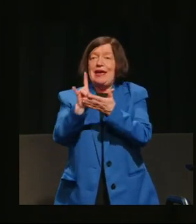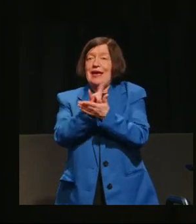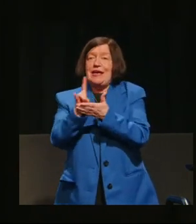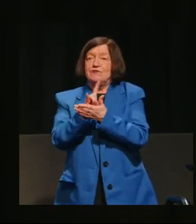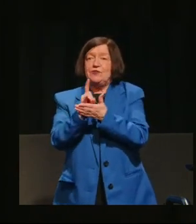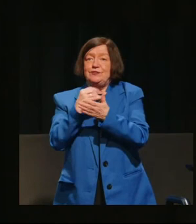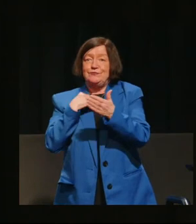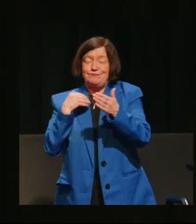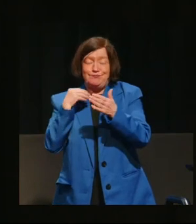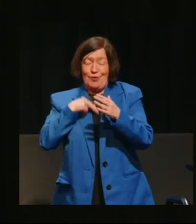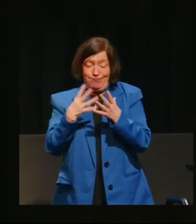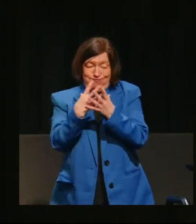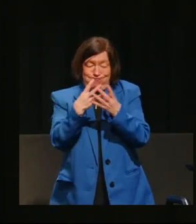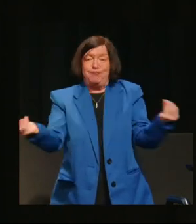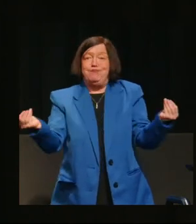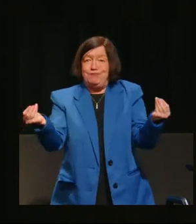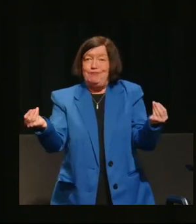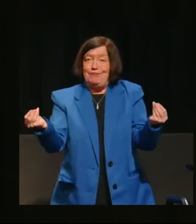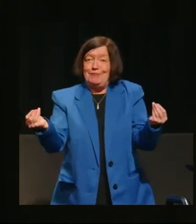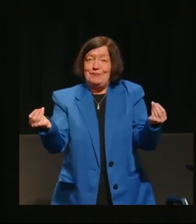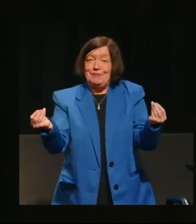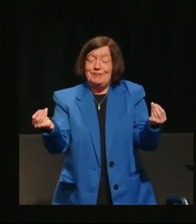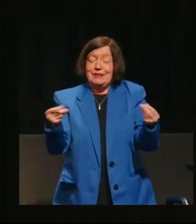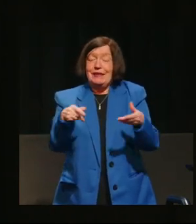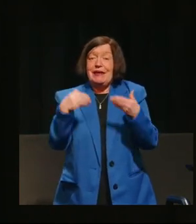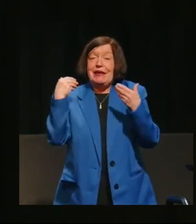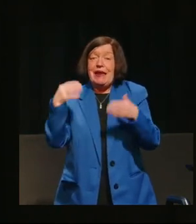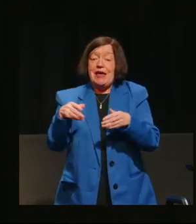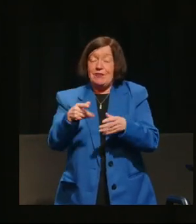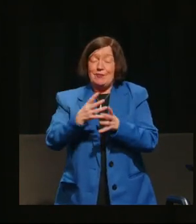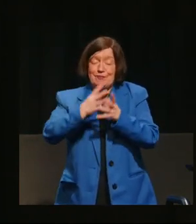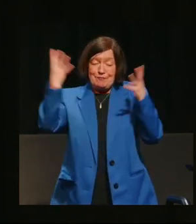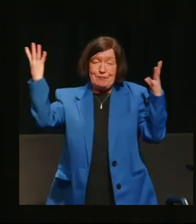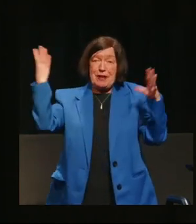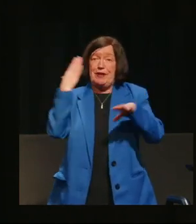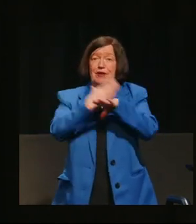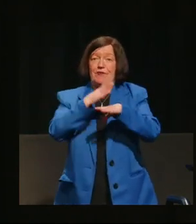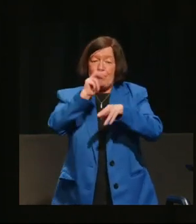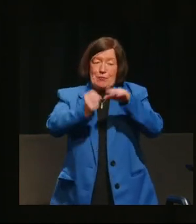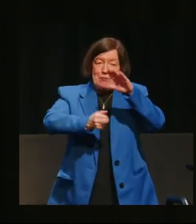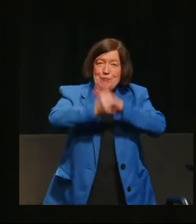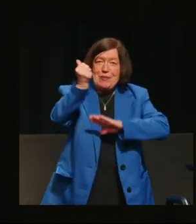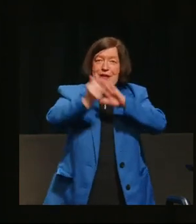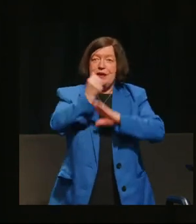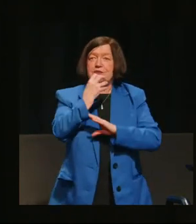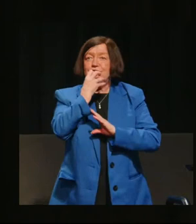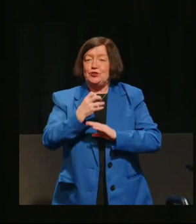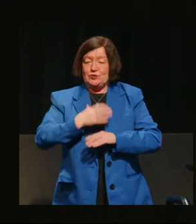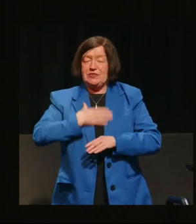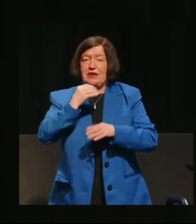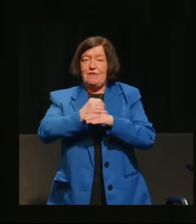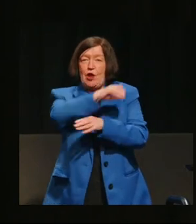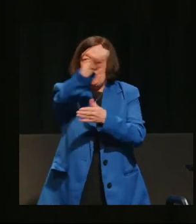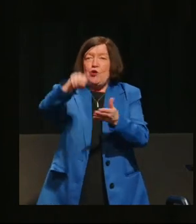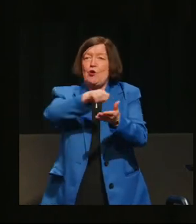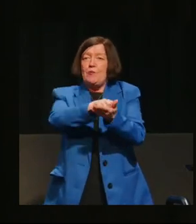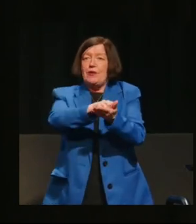brink of oblivion. This left the momentous task of rebuilding Jewish life on European